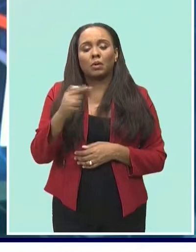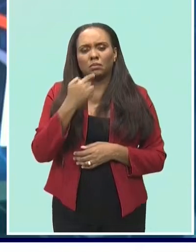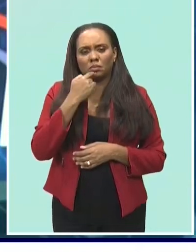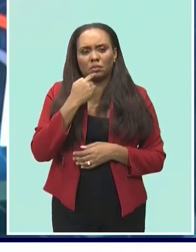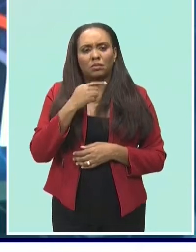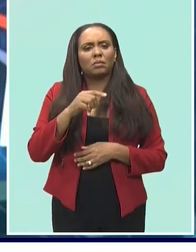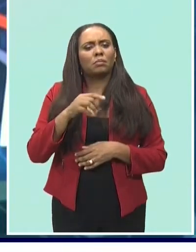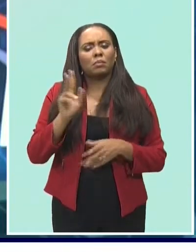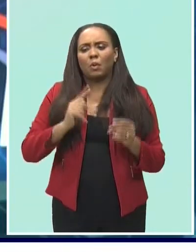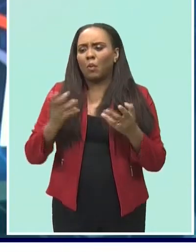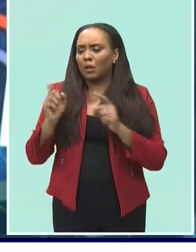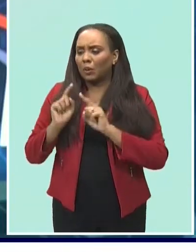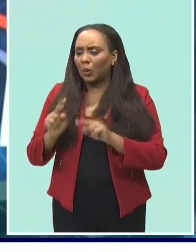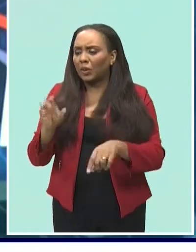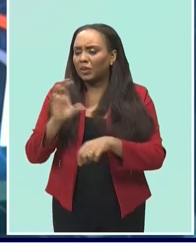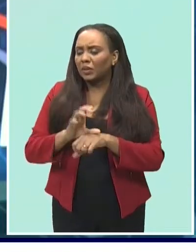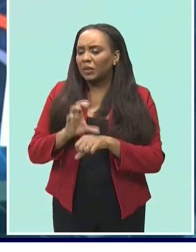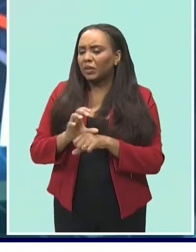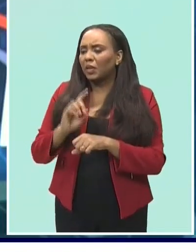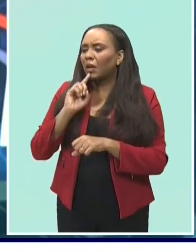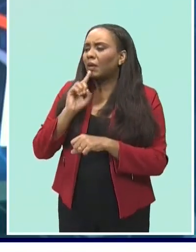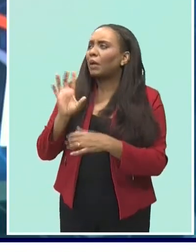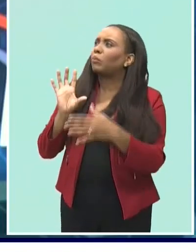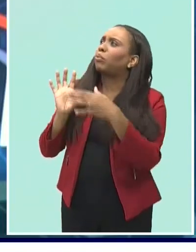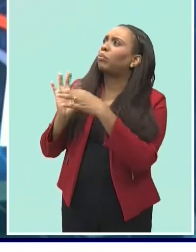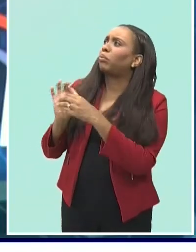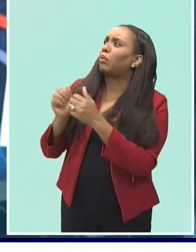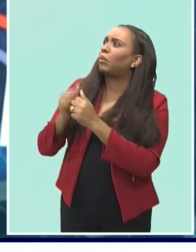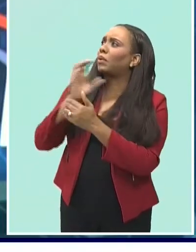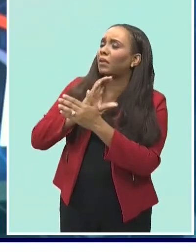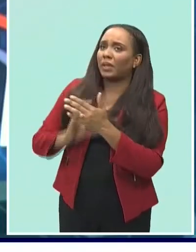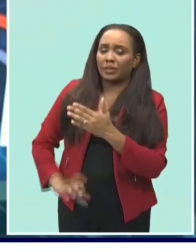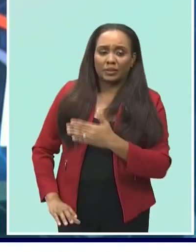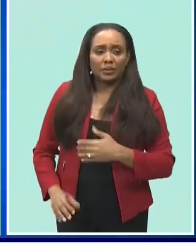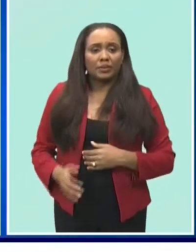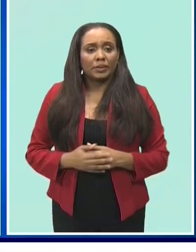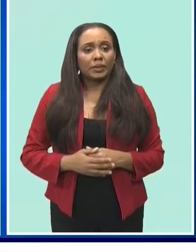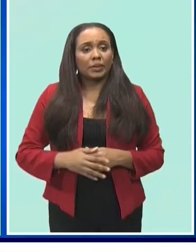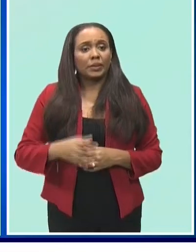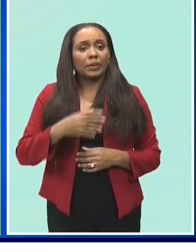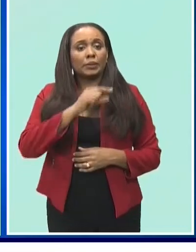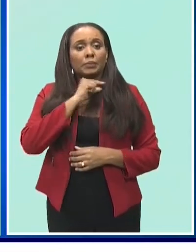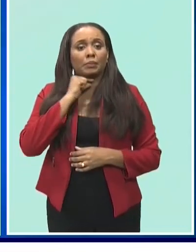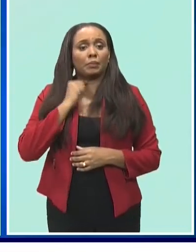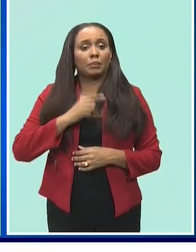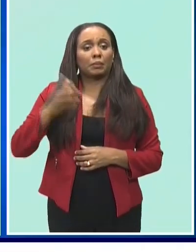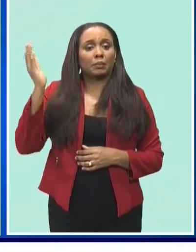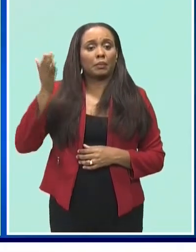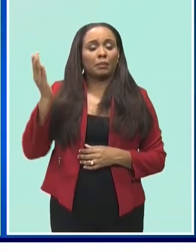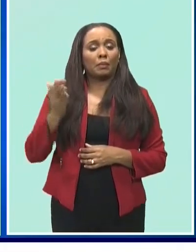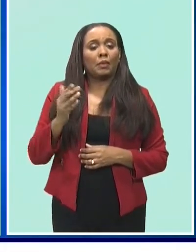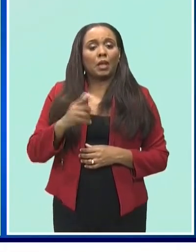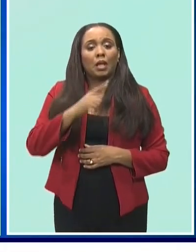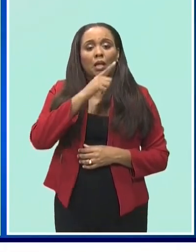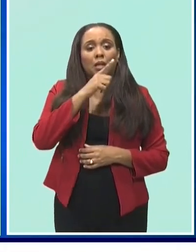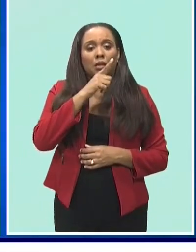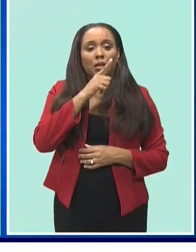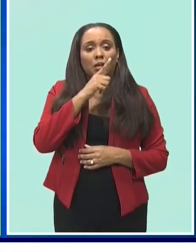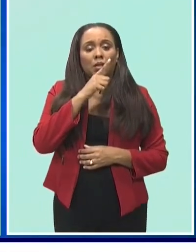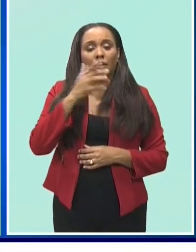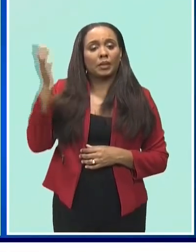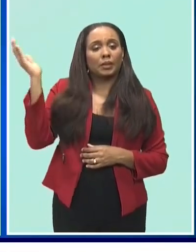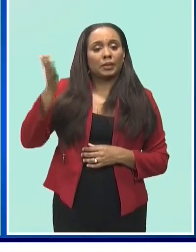can come to find and encounter the presence of Christ. Bishop Maxwell was speaking during the first in a series of lunchtime lecture